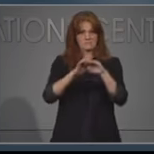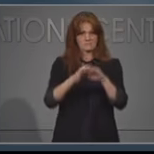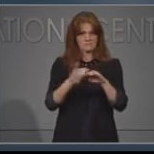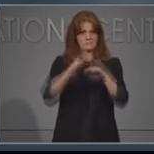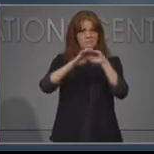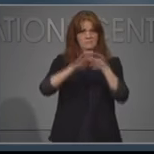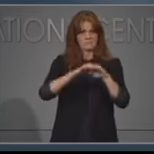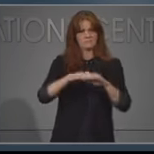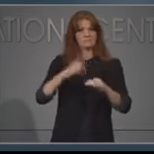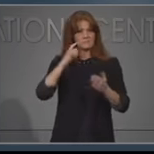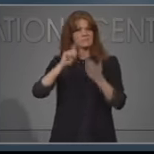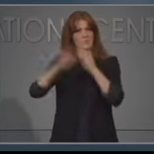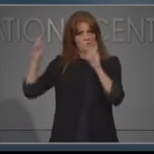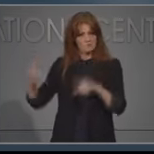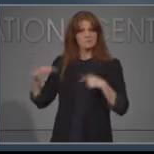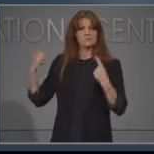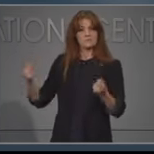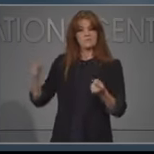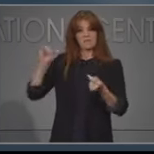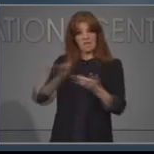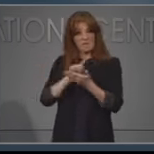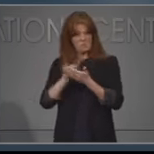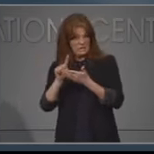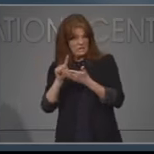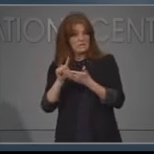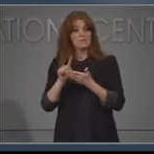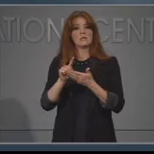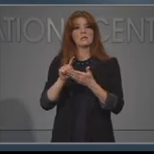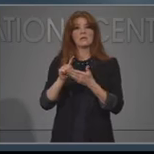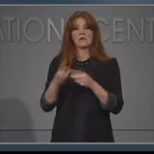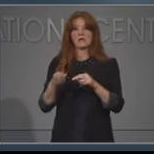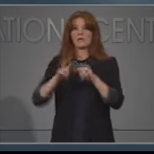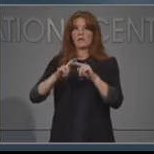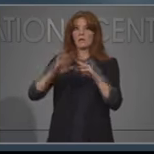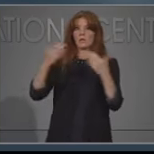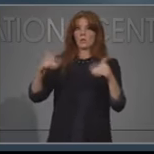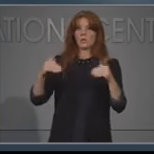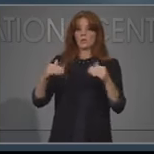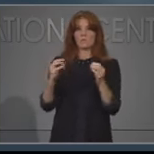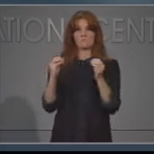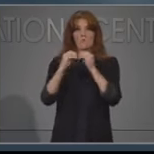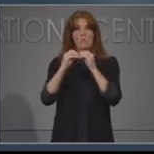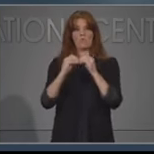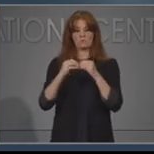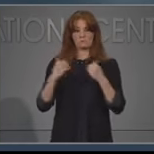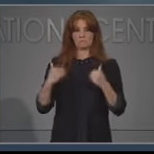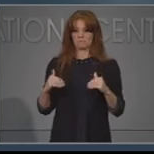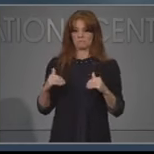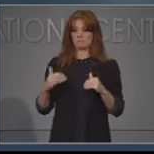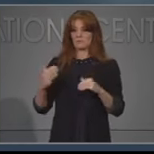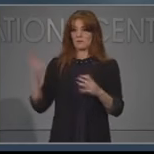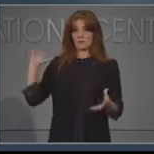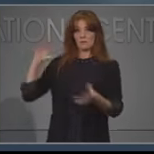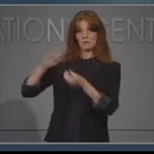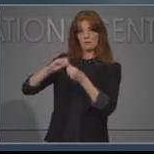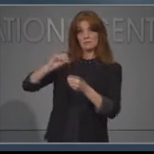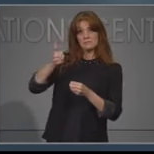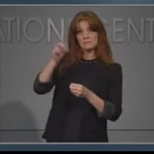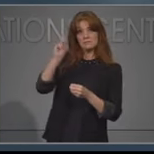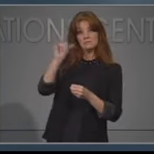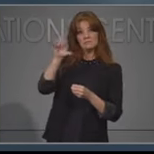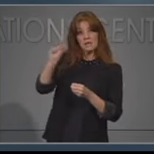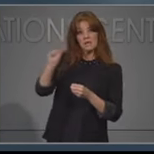notably, we've seen in the past week this increase has even accelerated slightly. In the last 10 days, we have had